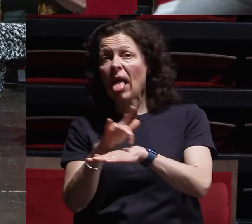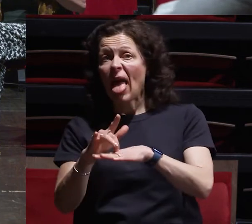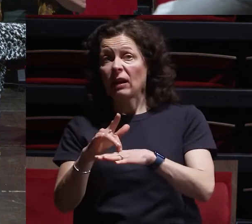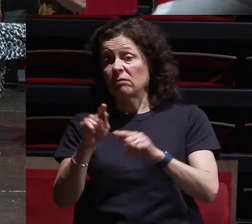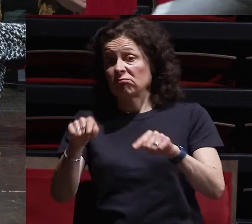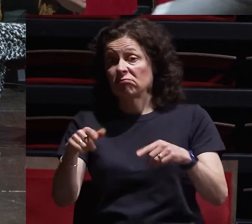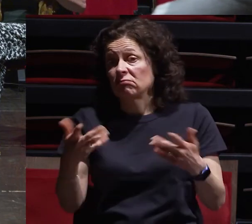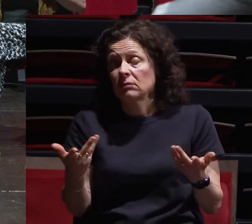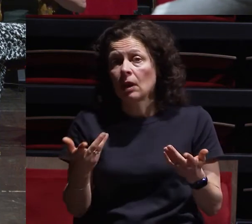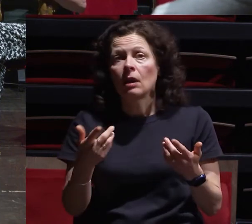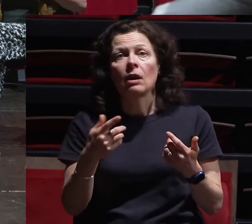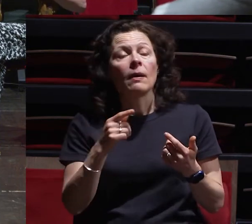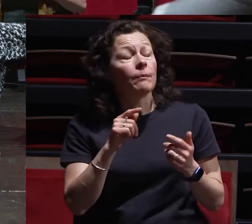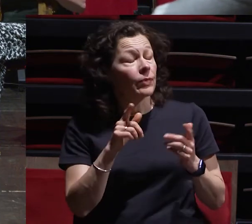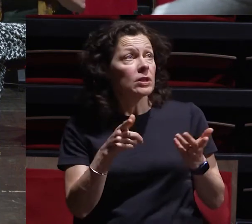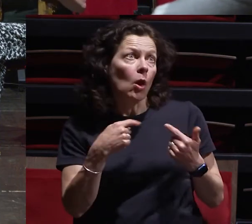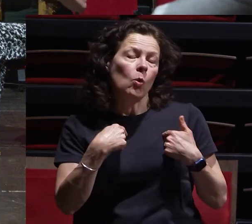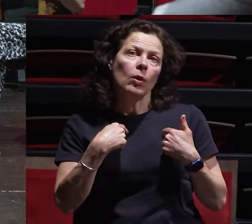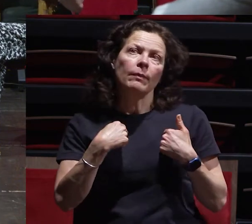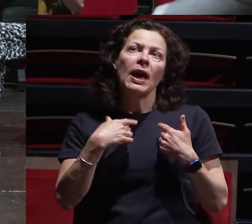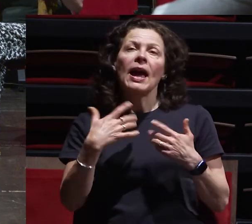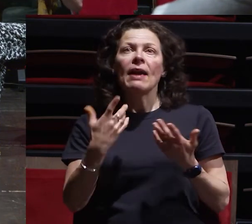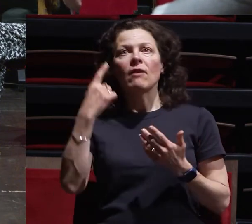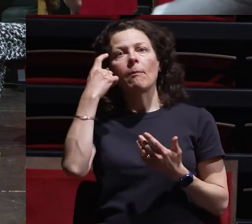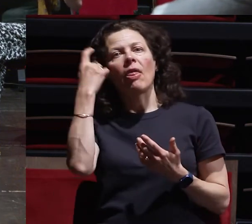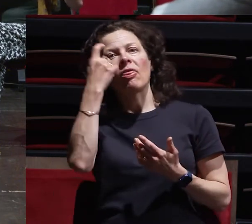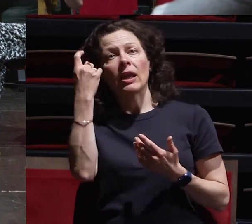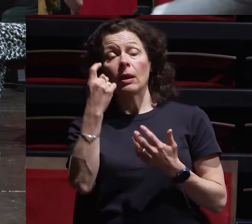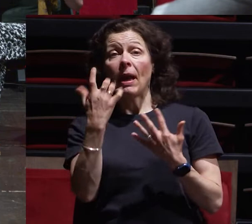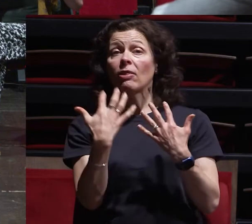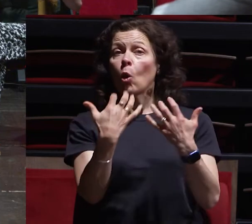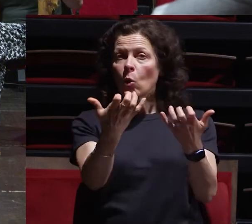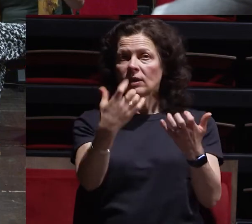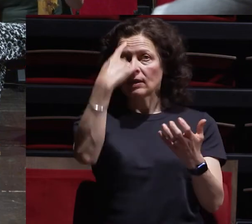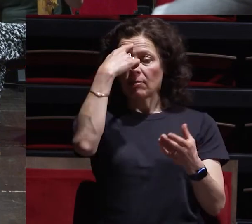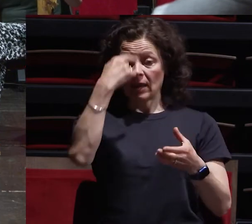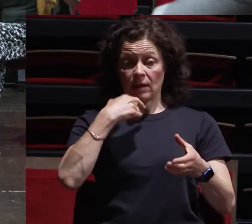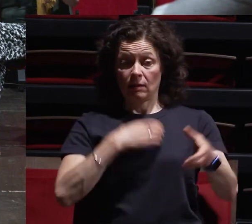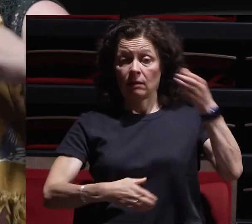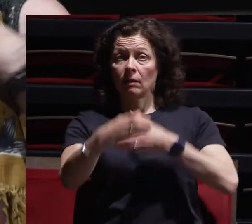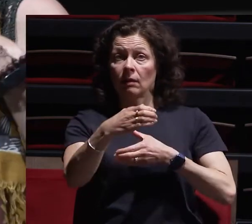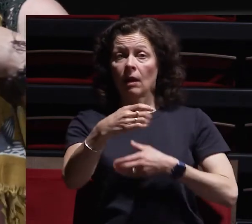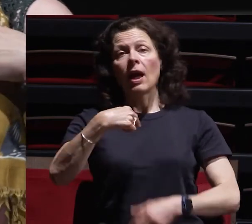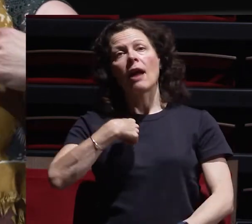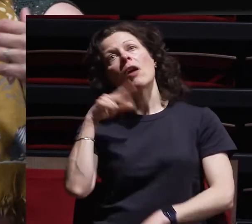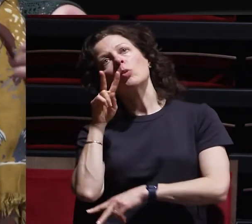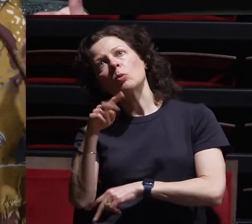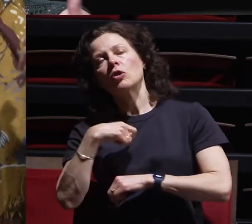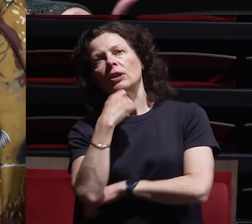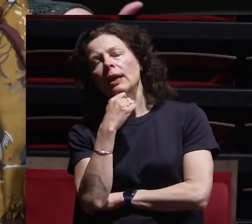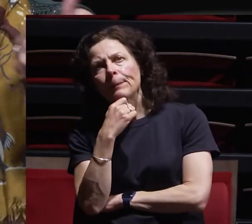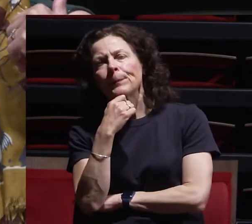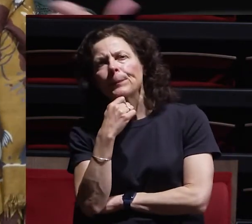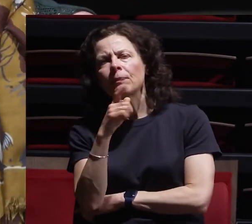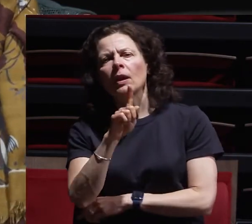But that said, I guess when I'm thinking about the audience, I'm thinking about how I would receive this if I